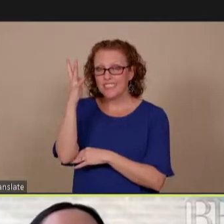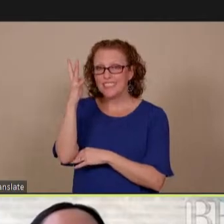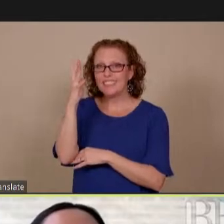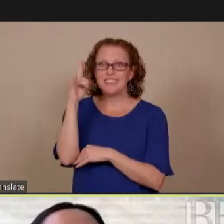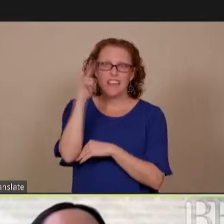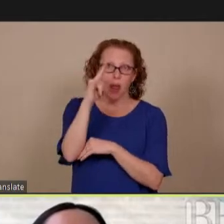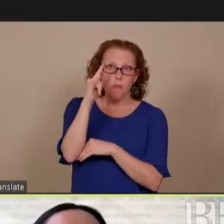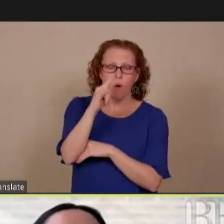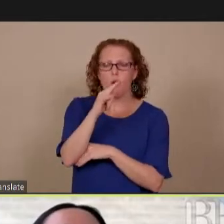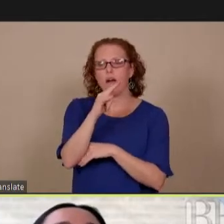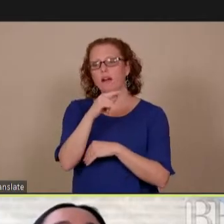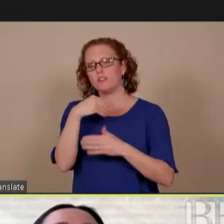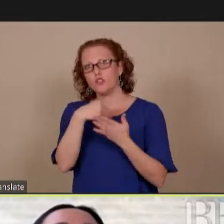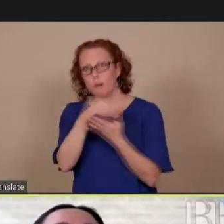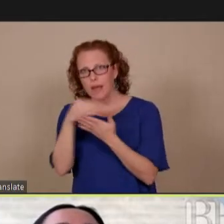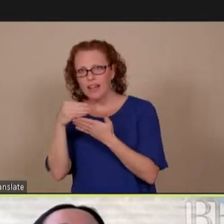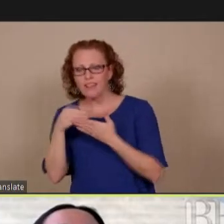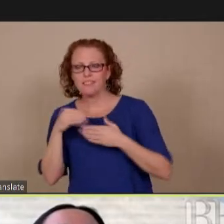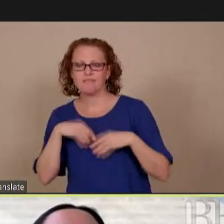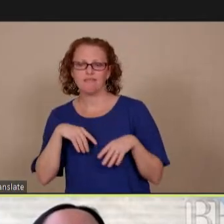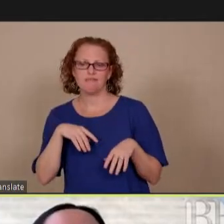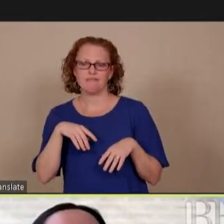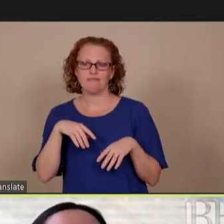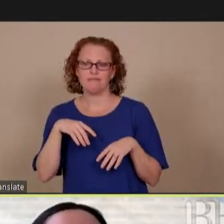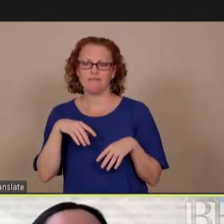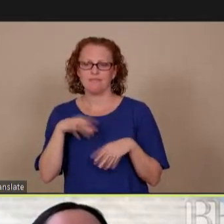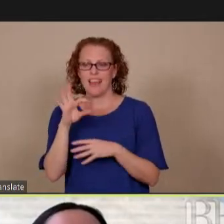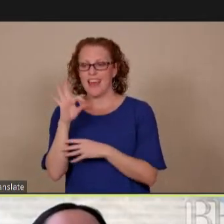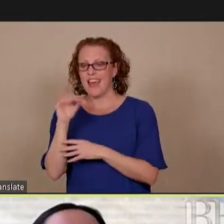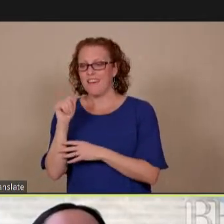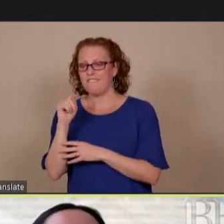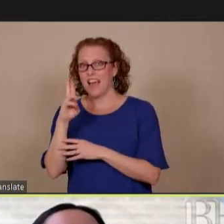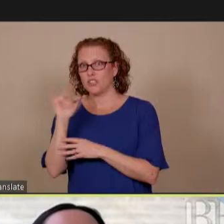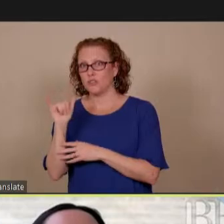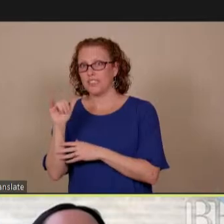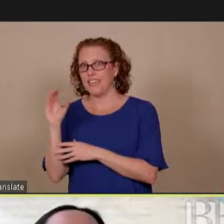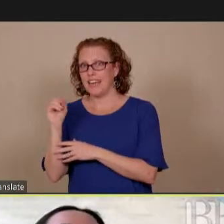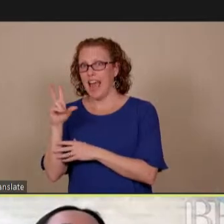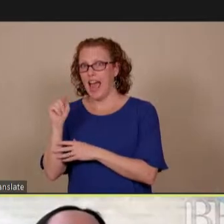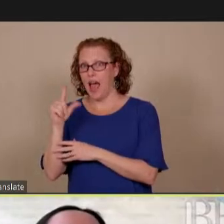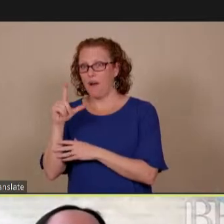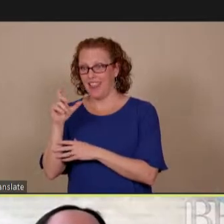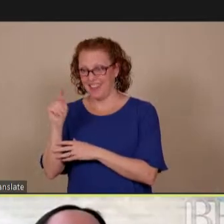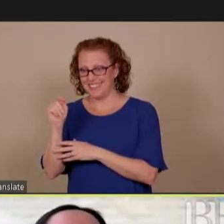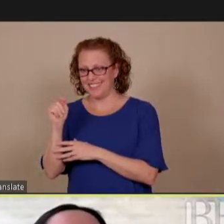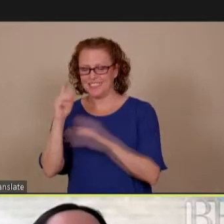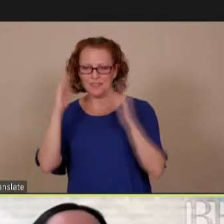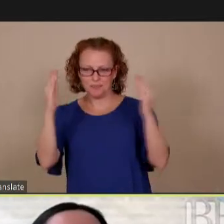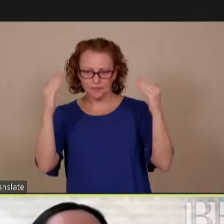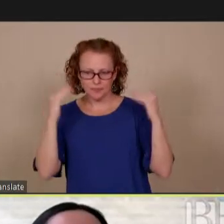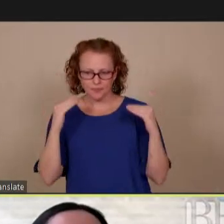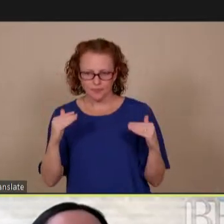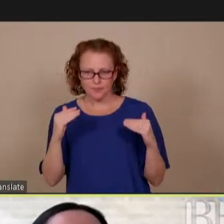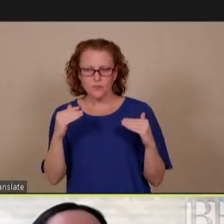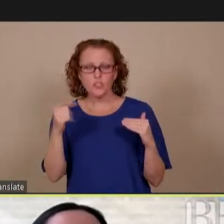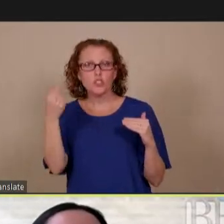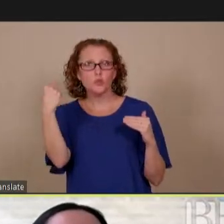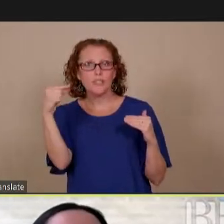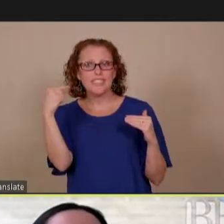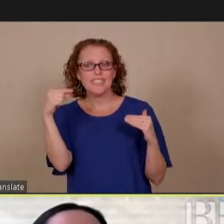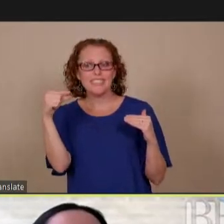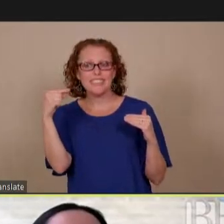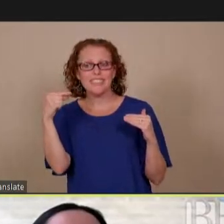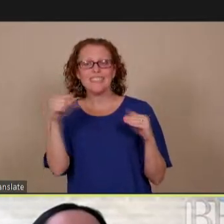auto mall. District 2 in green is actually south of the I-80, and